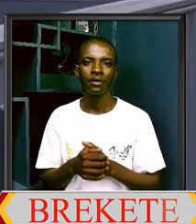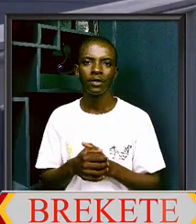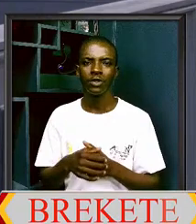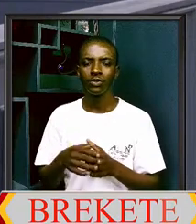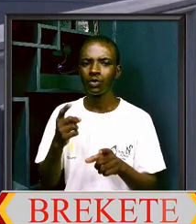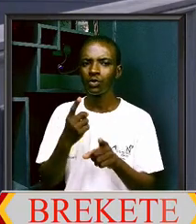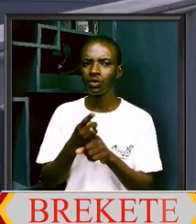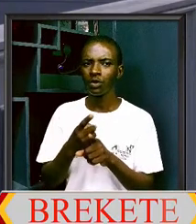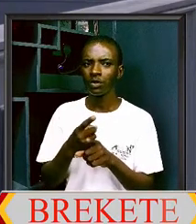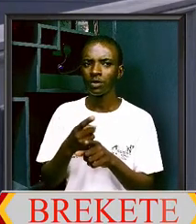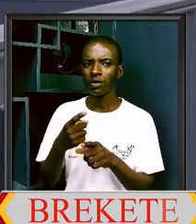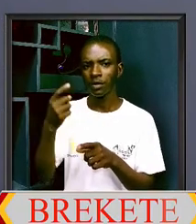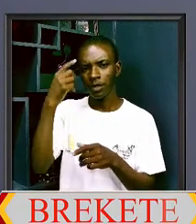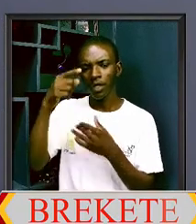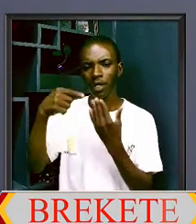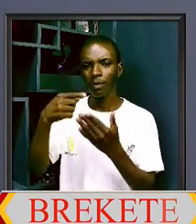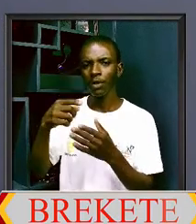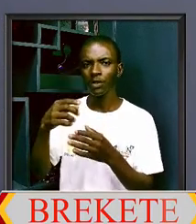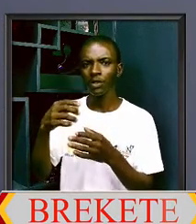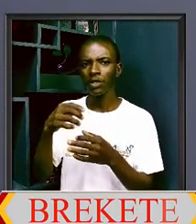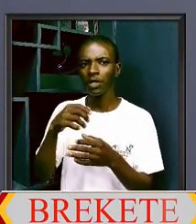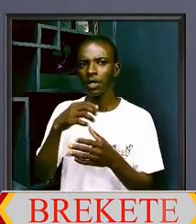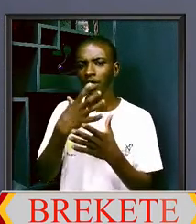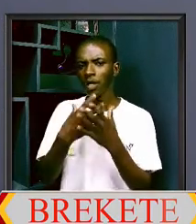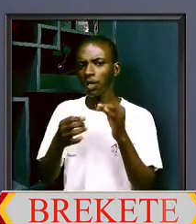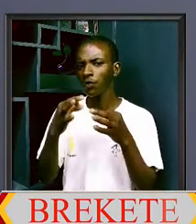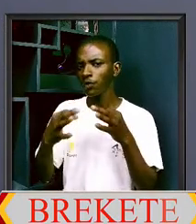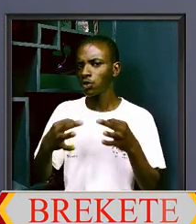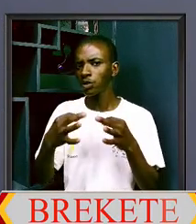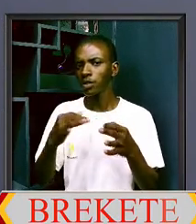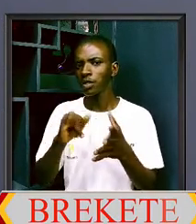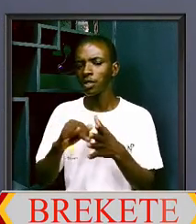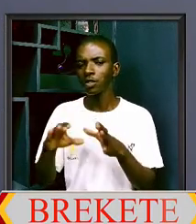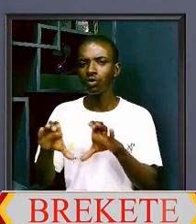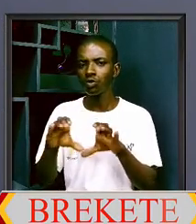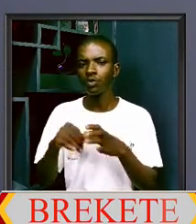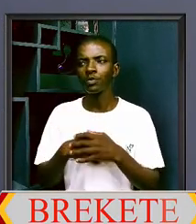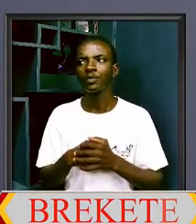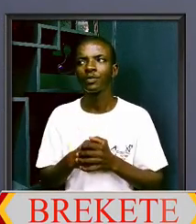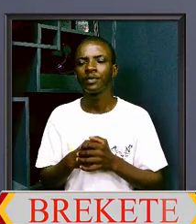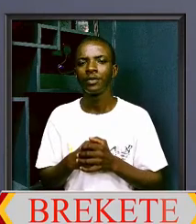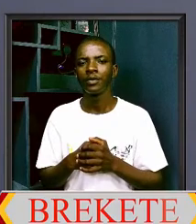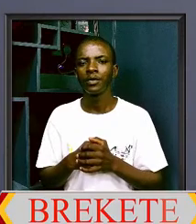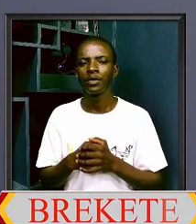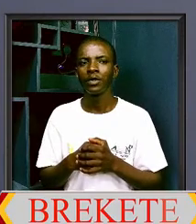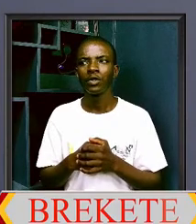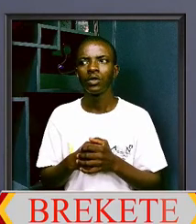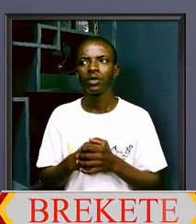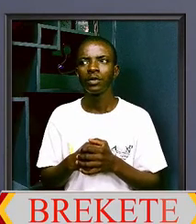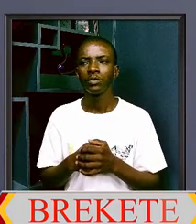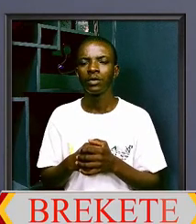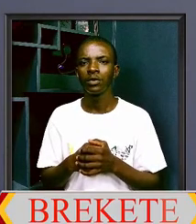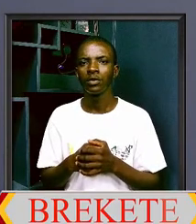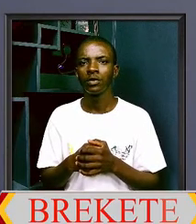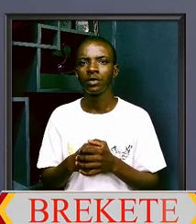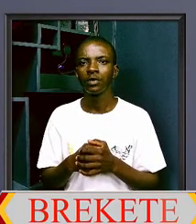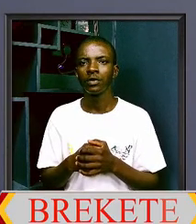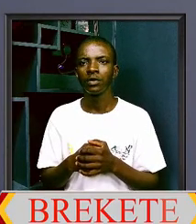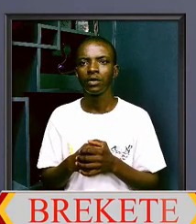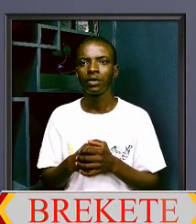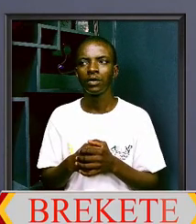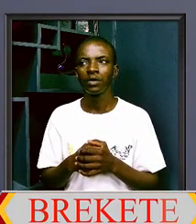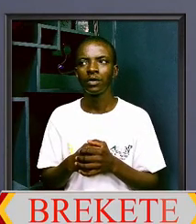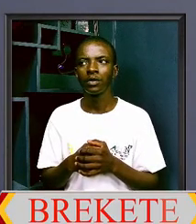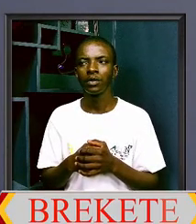make imagine Injustice where they do do lock my door quickly do lock my